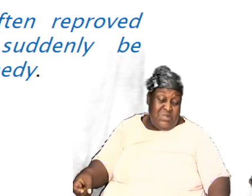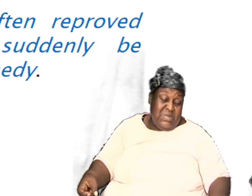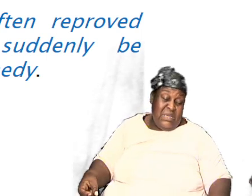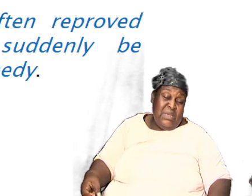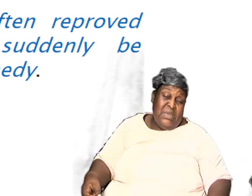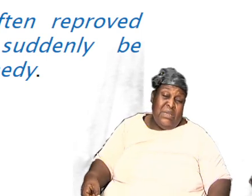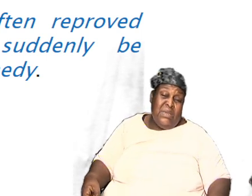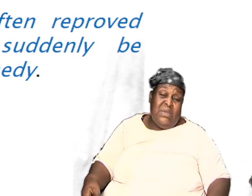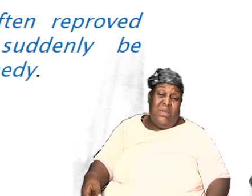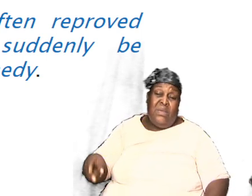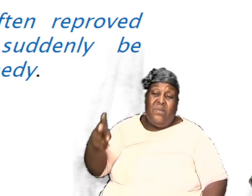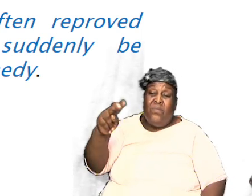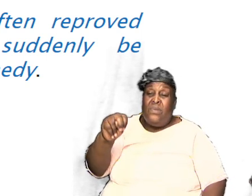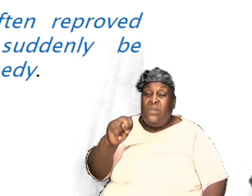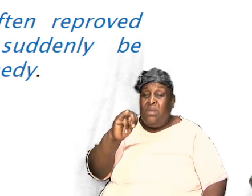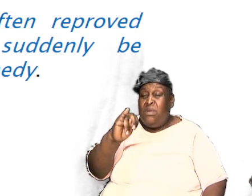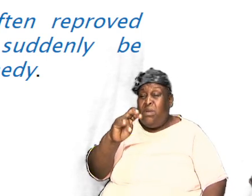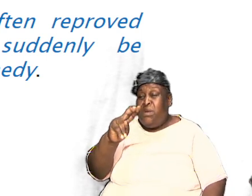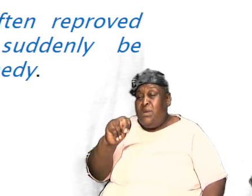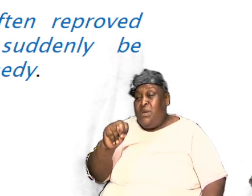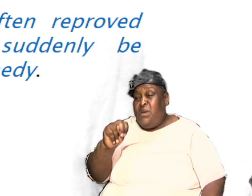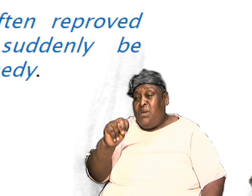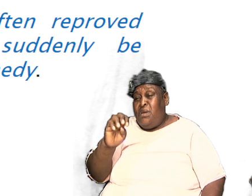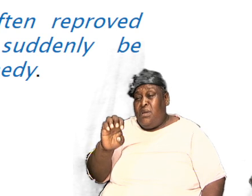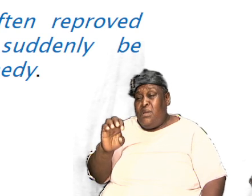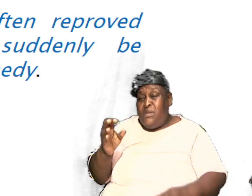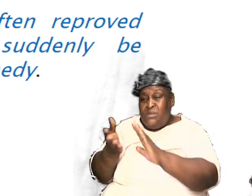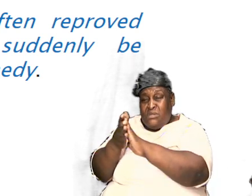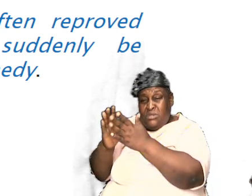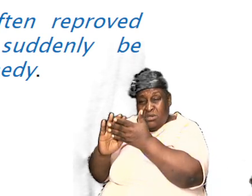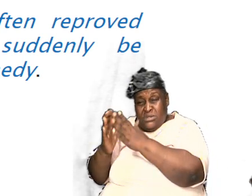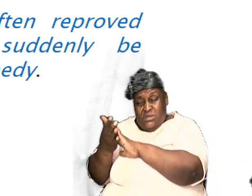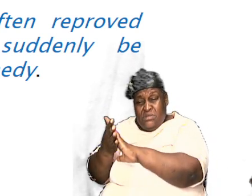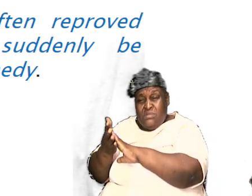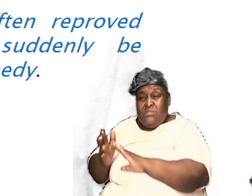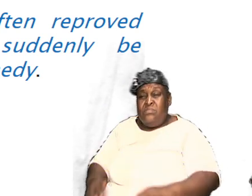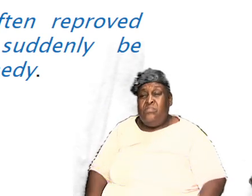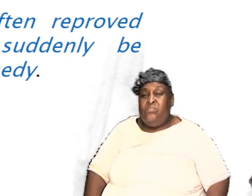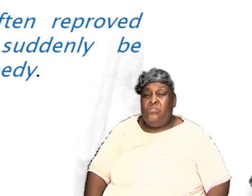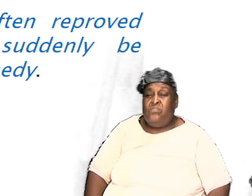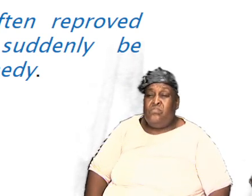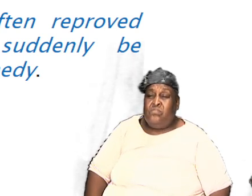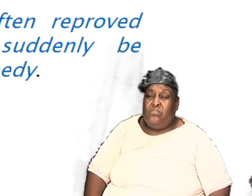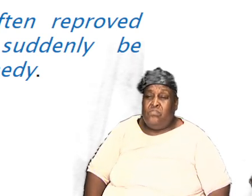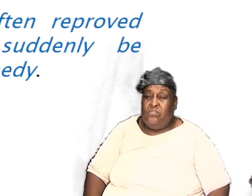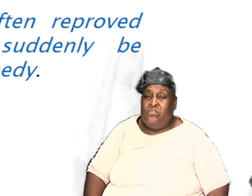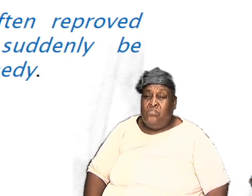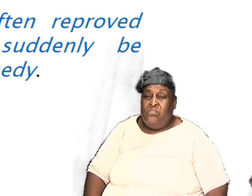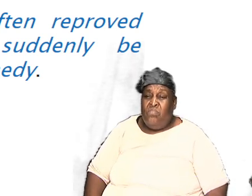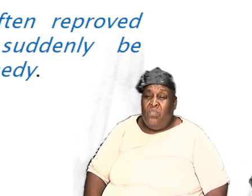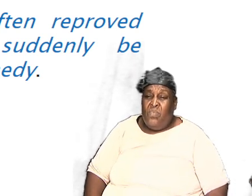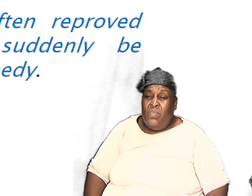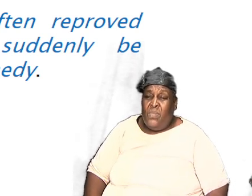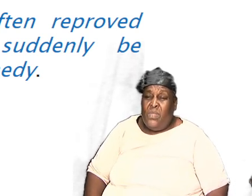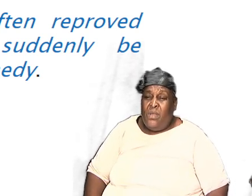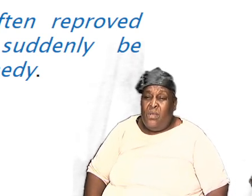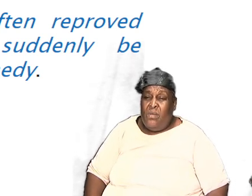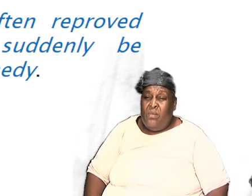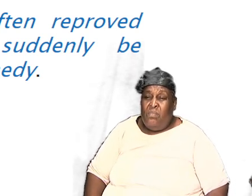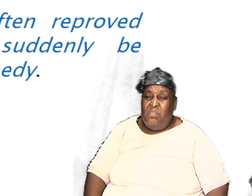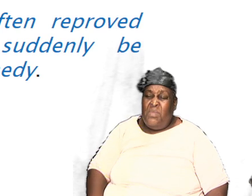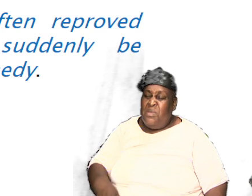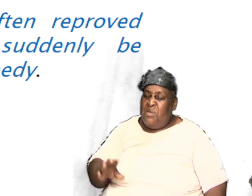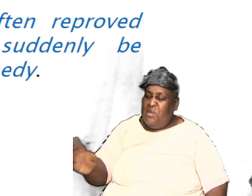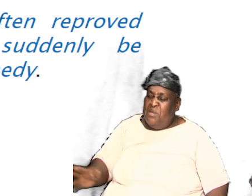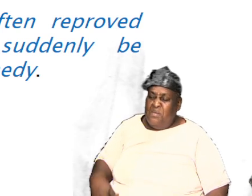Ninevites came up before him. Jonah chapter 1, verse 2. And he didn't just cut